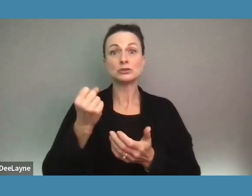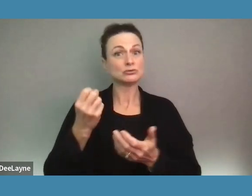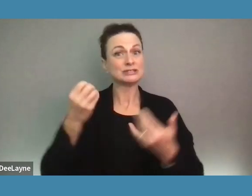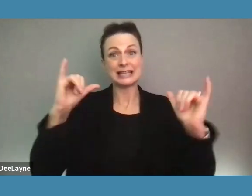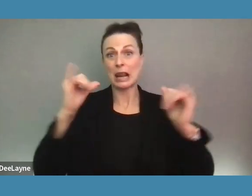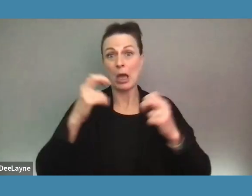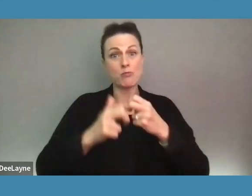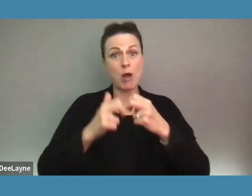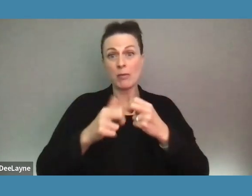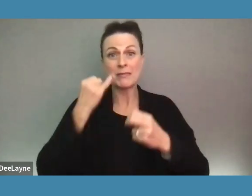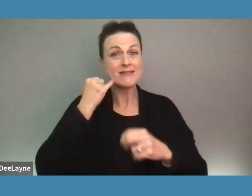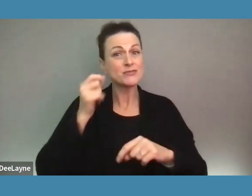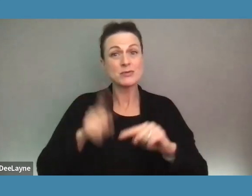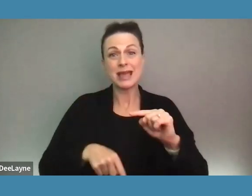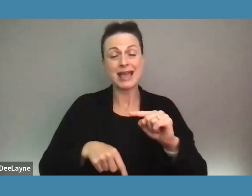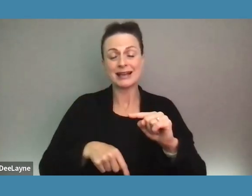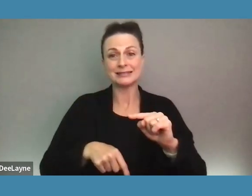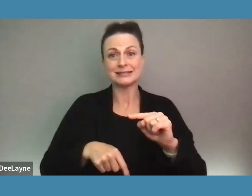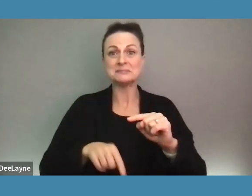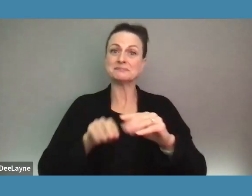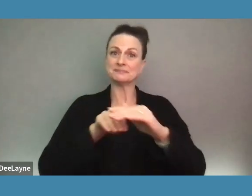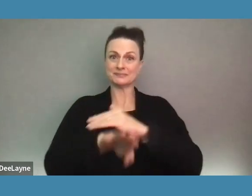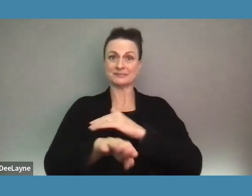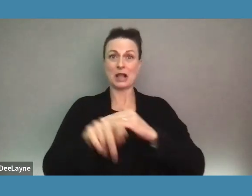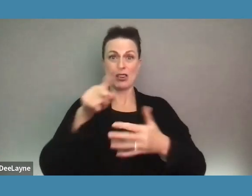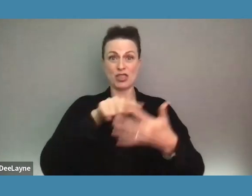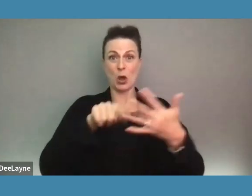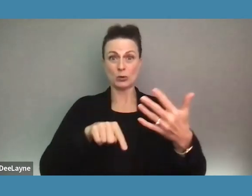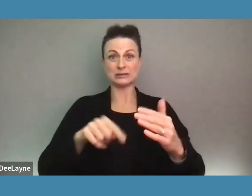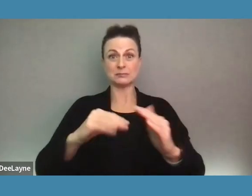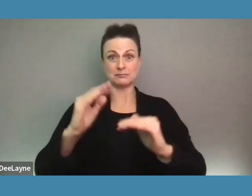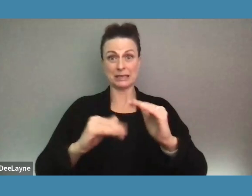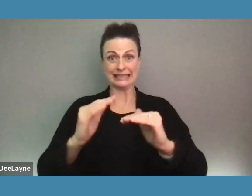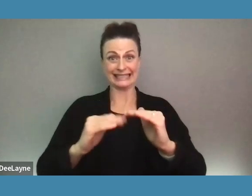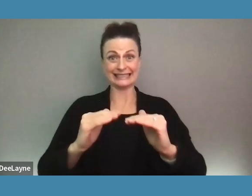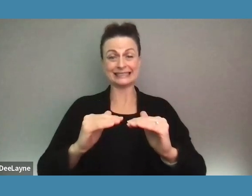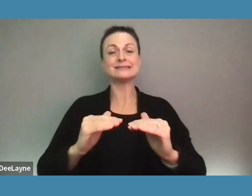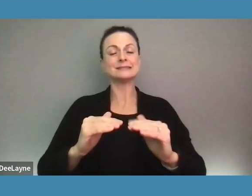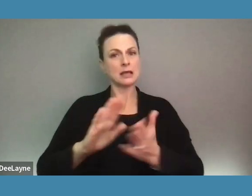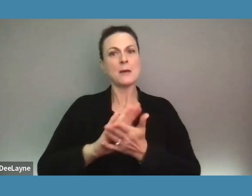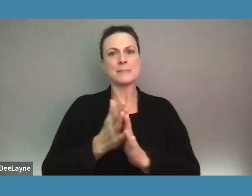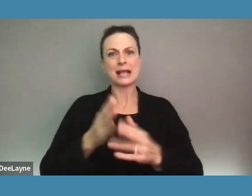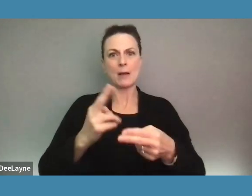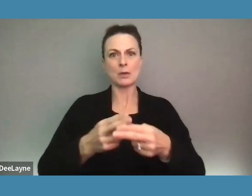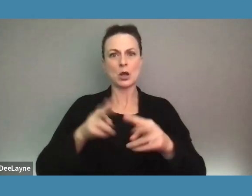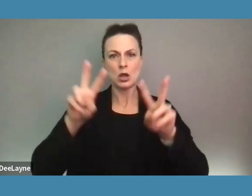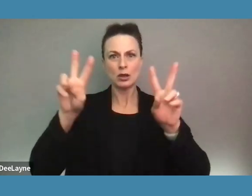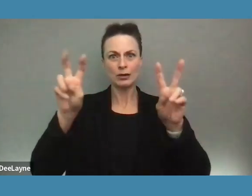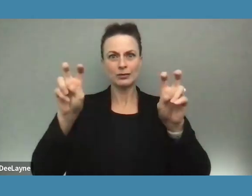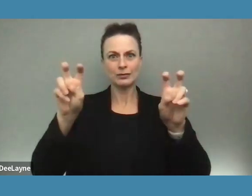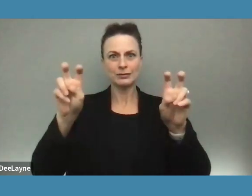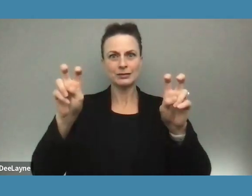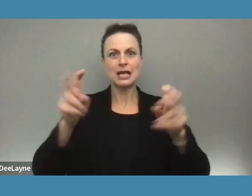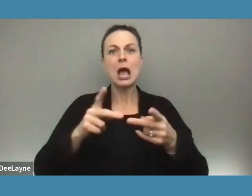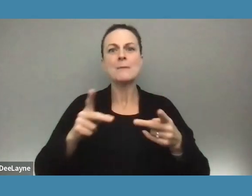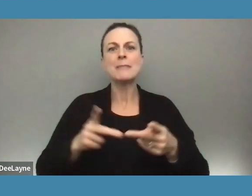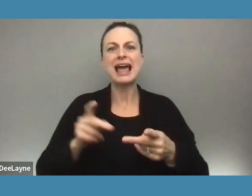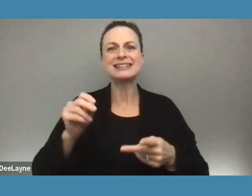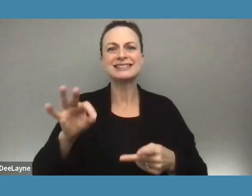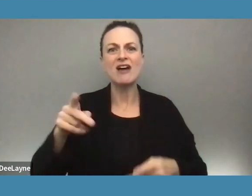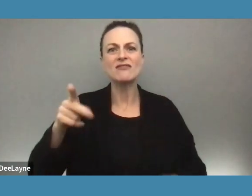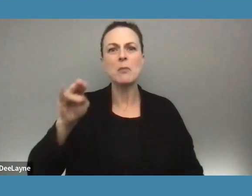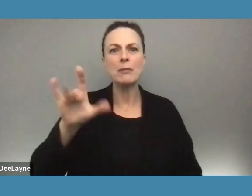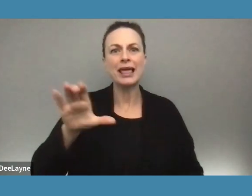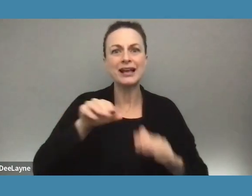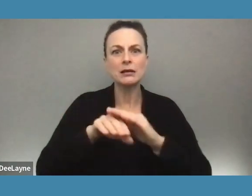you are not able to get into those facilities to vote. They become what is called a place of public